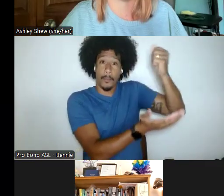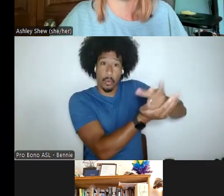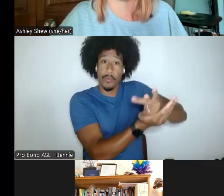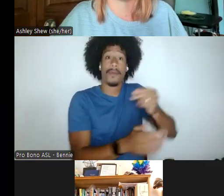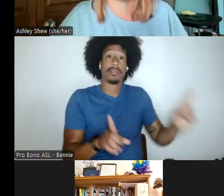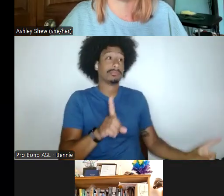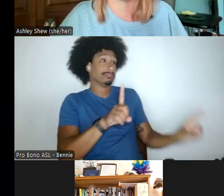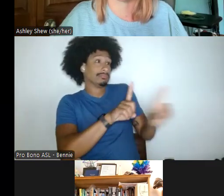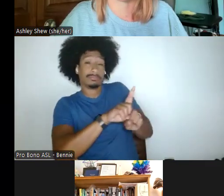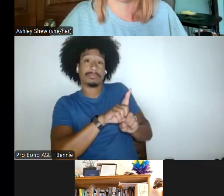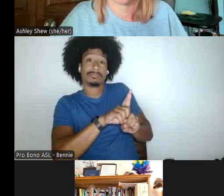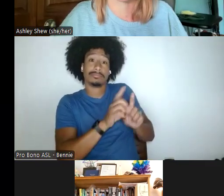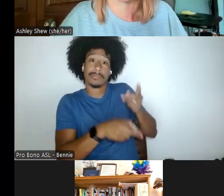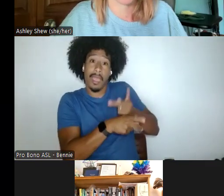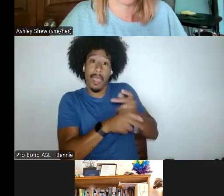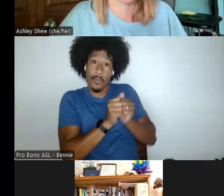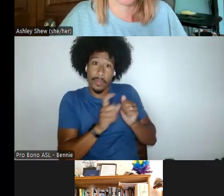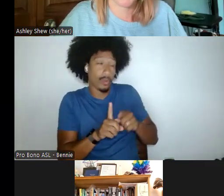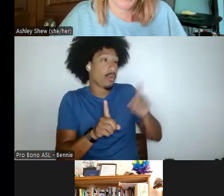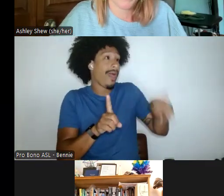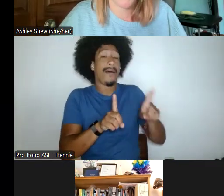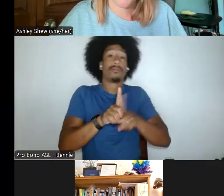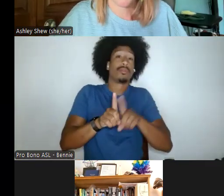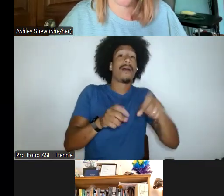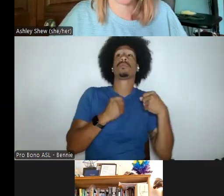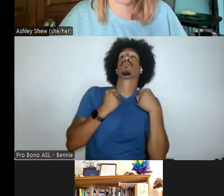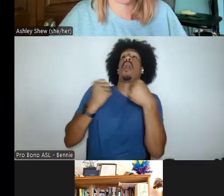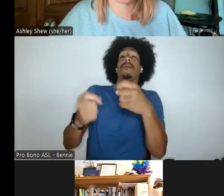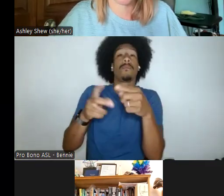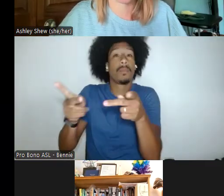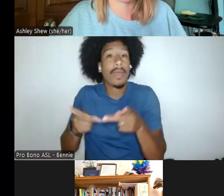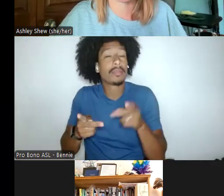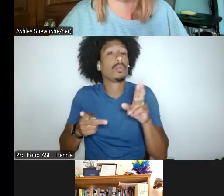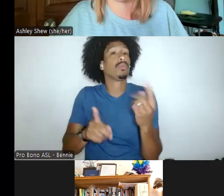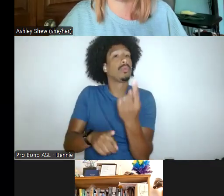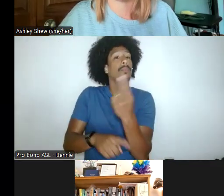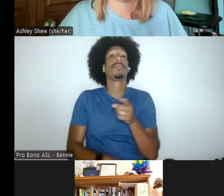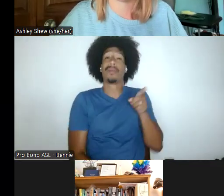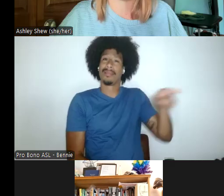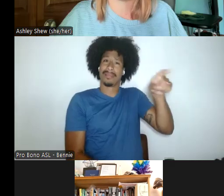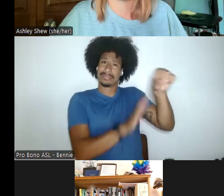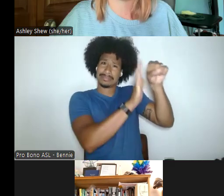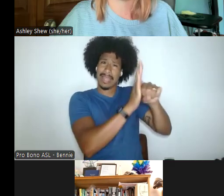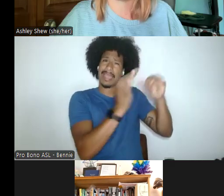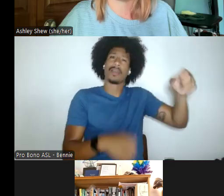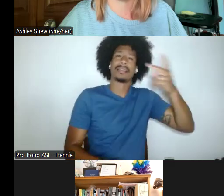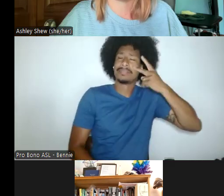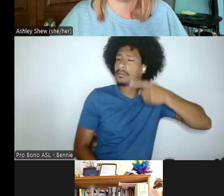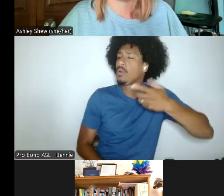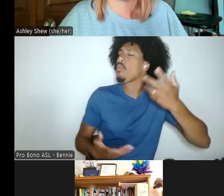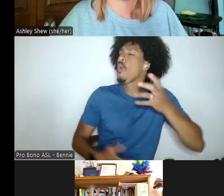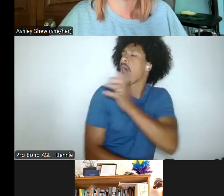you, if you need them to accompany you out or drive you or something like that, they're going to be able to know like what clinics you